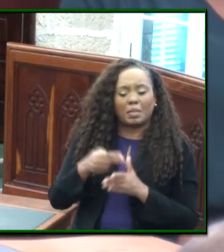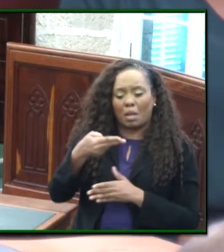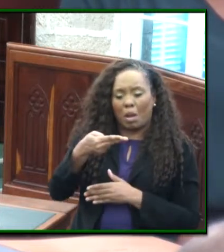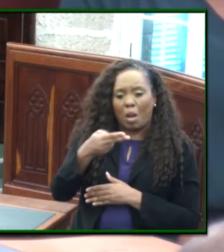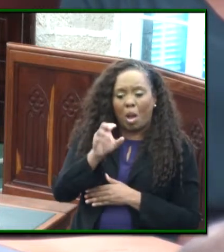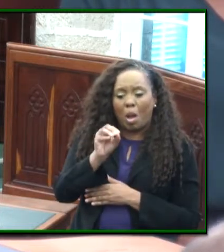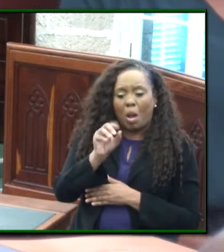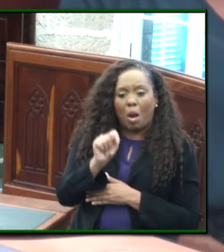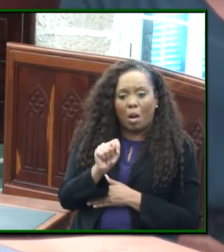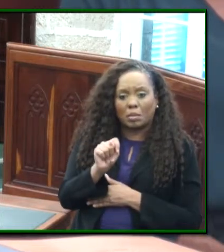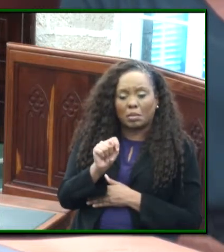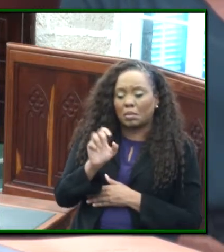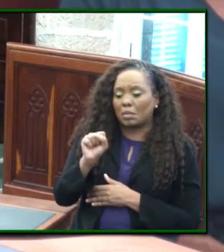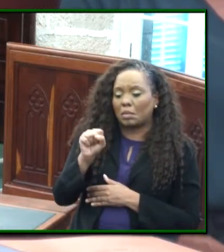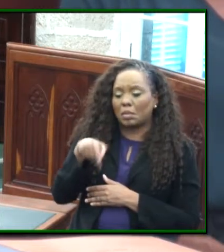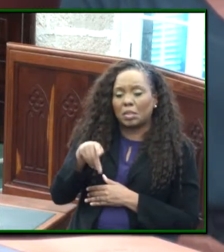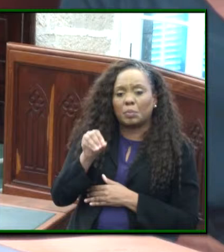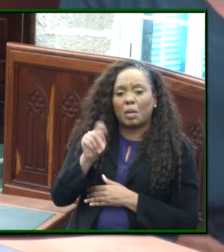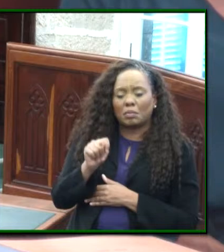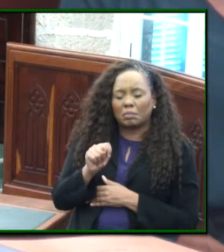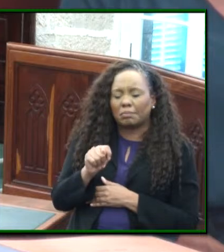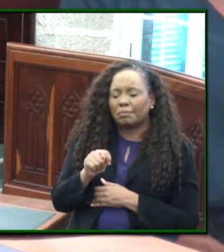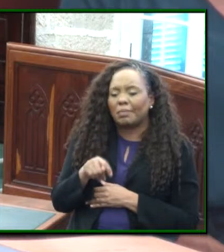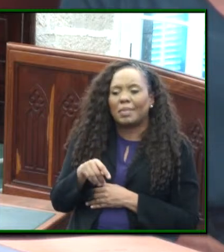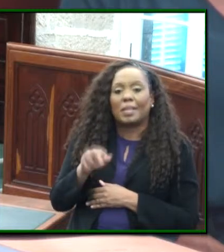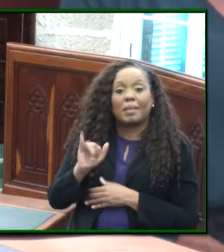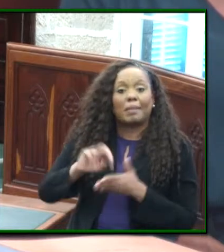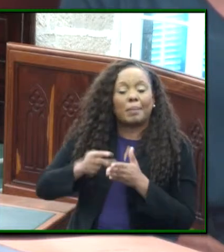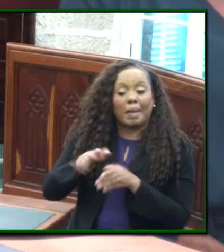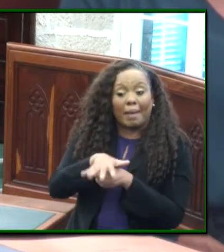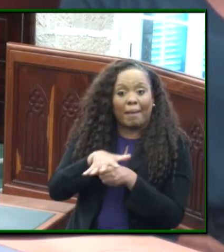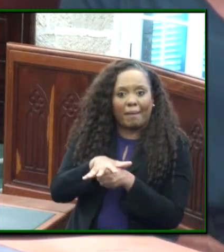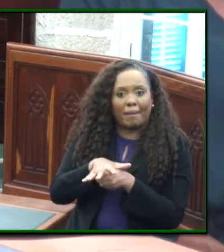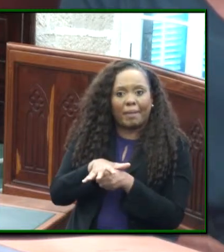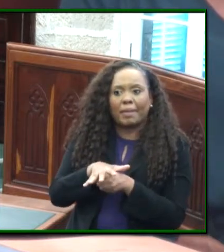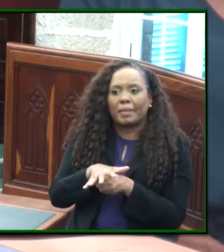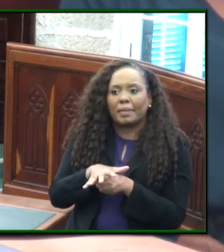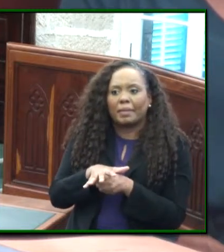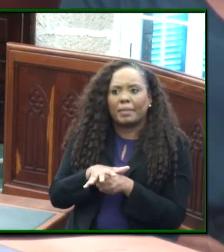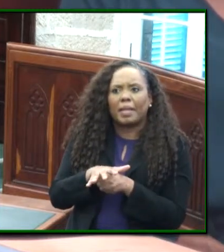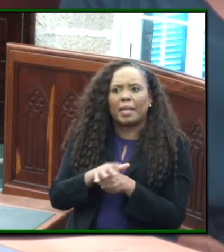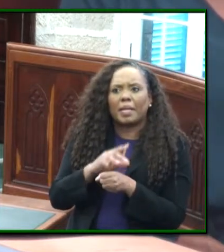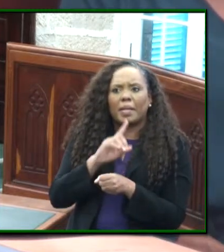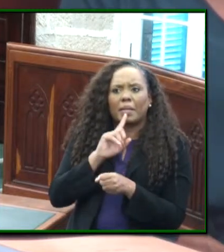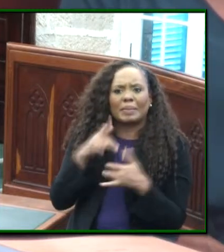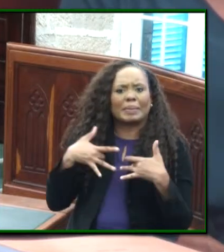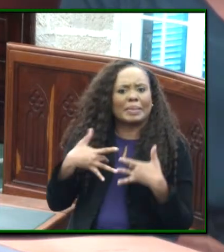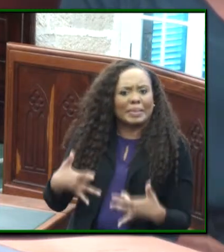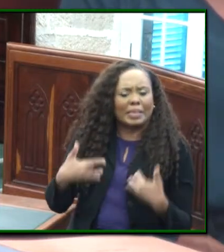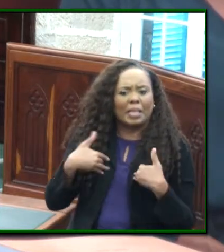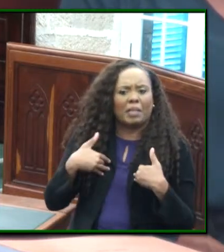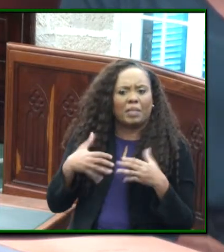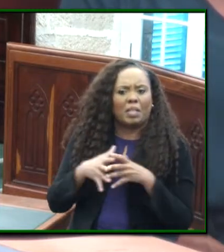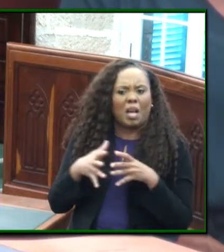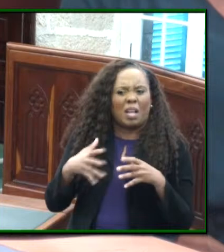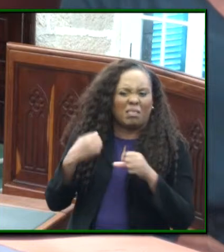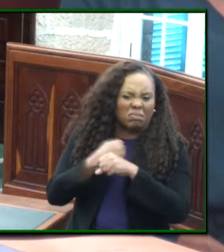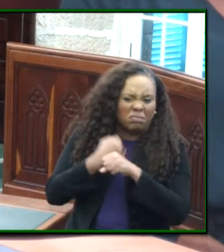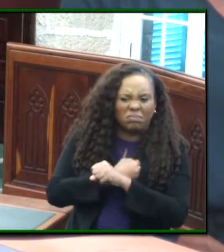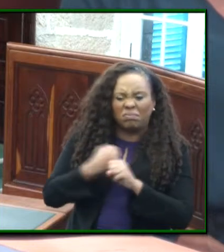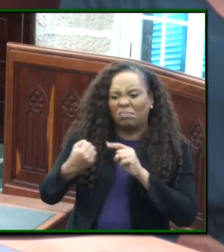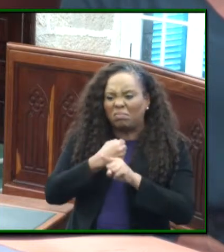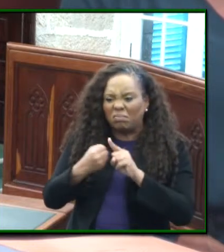of violence or criminal behavior. One such was positioned in